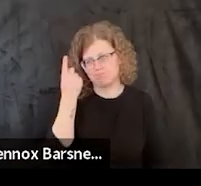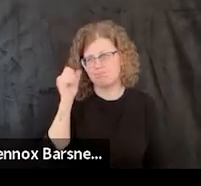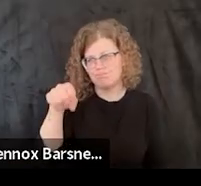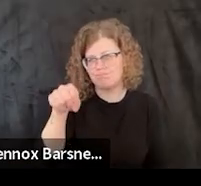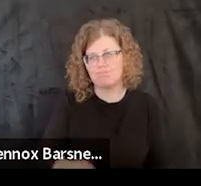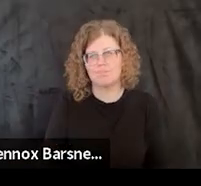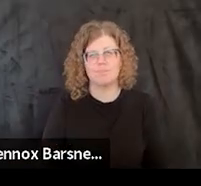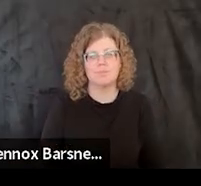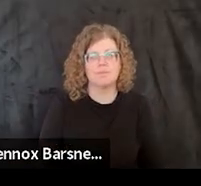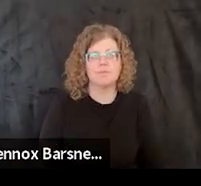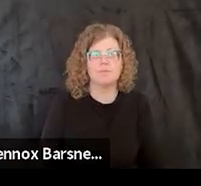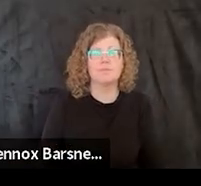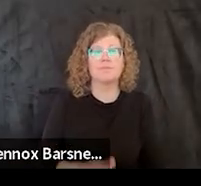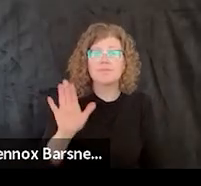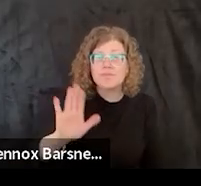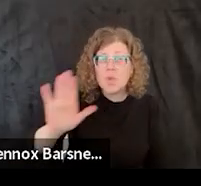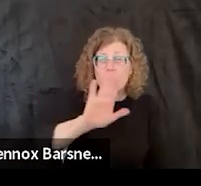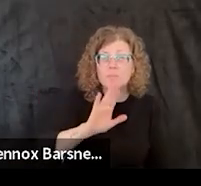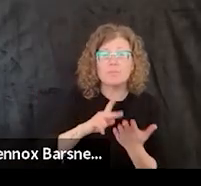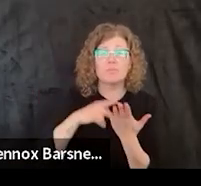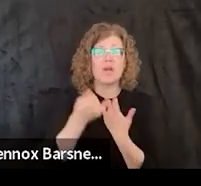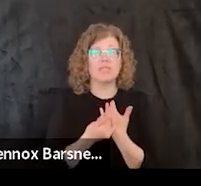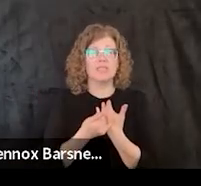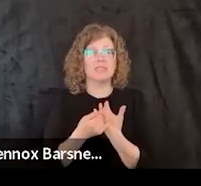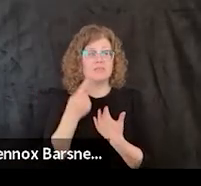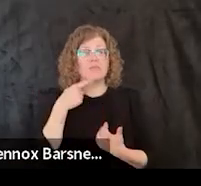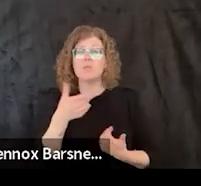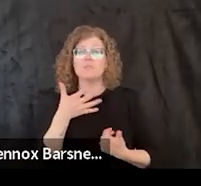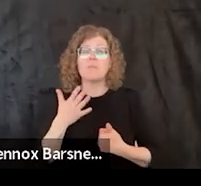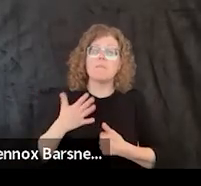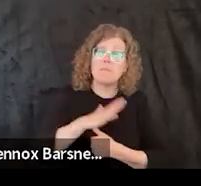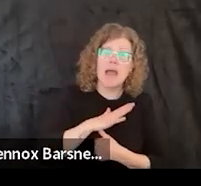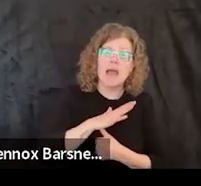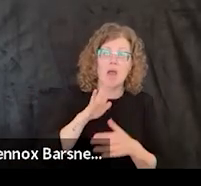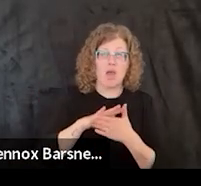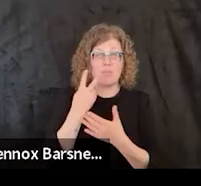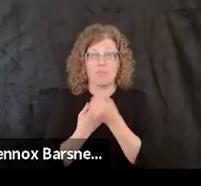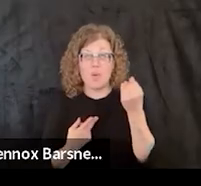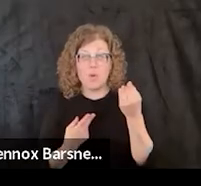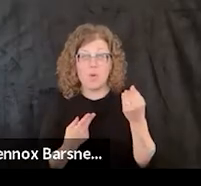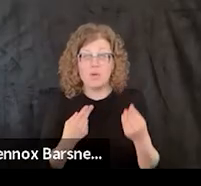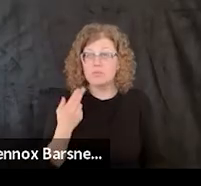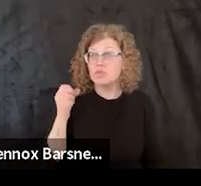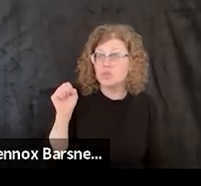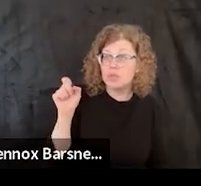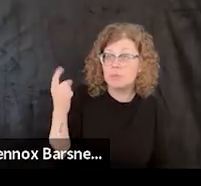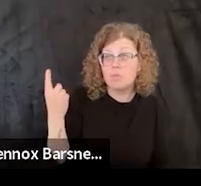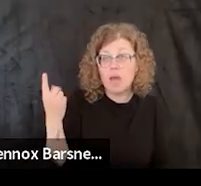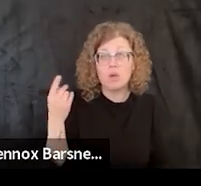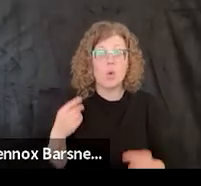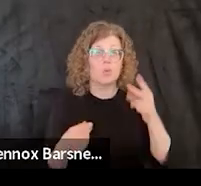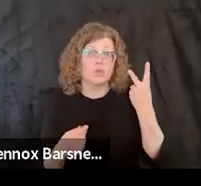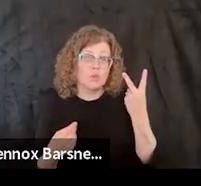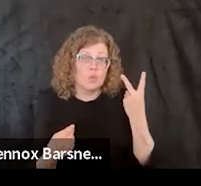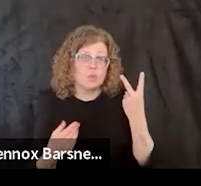If your project includes primary disciplines across both streams and you aren't sure which to select, please reach out to a program